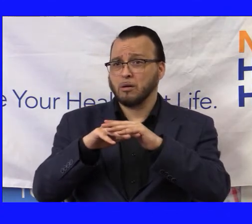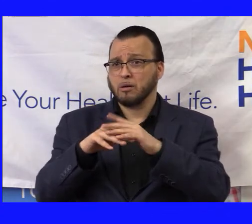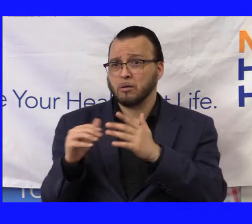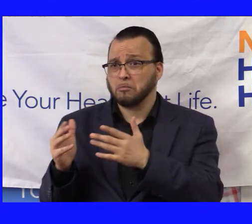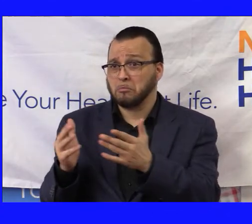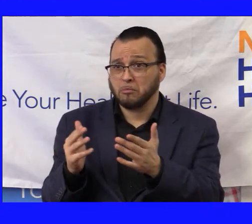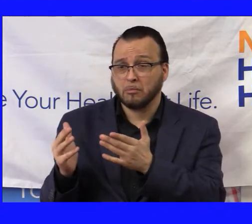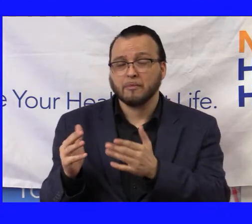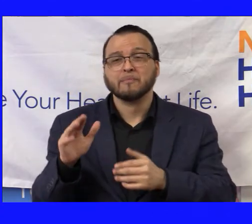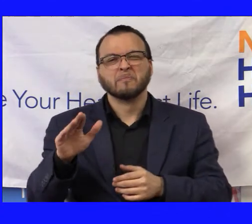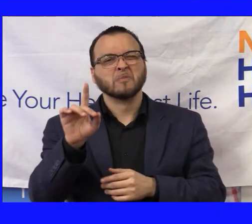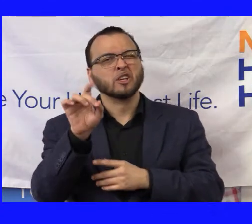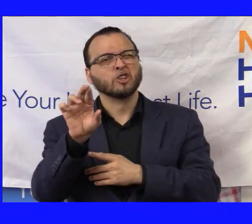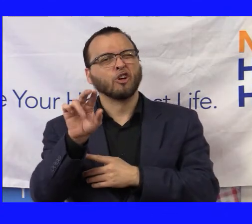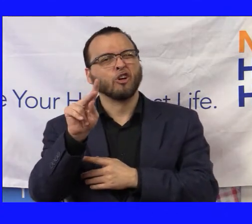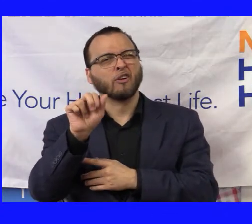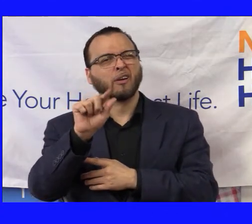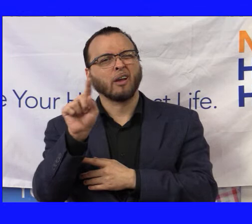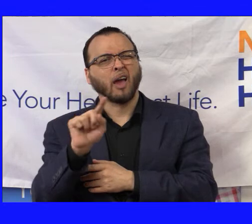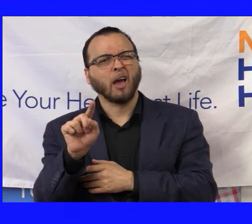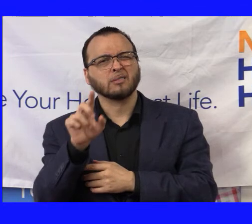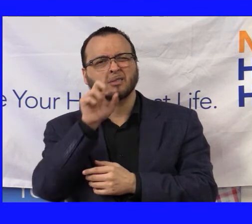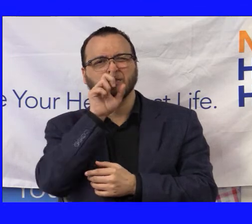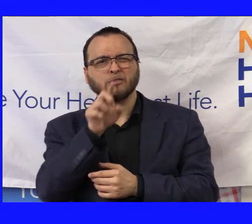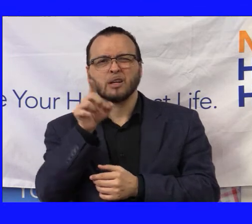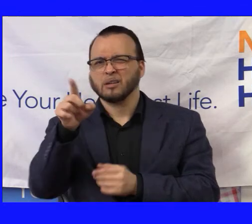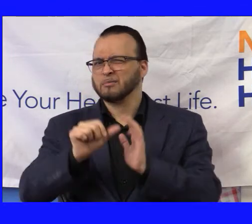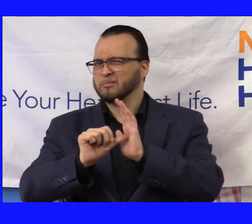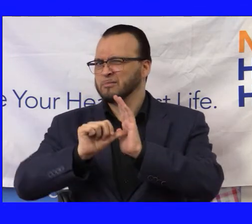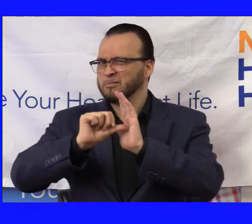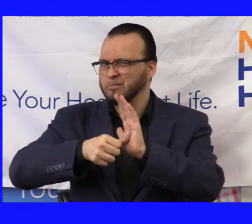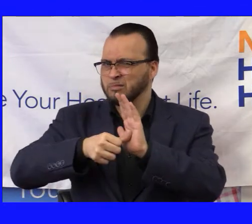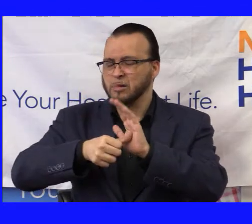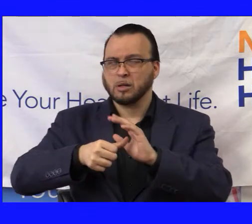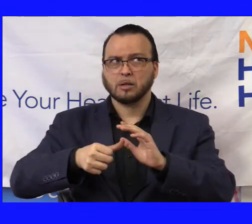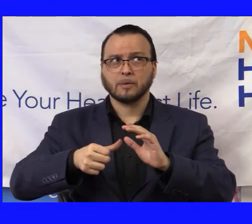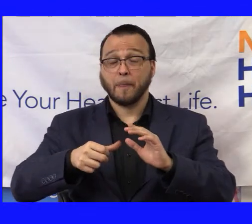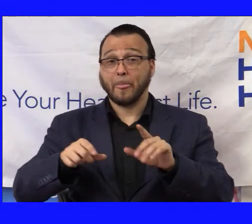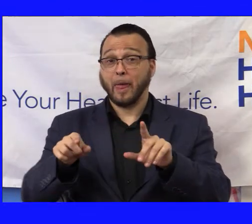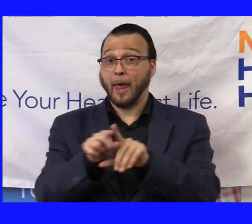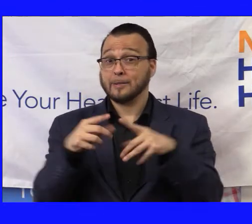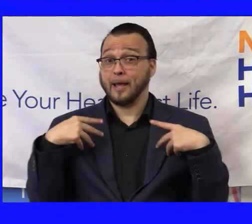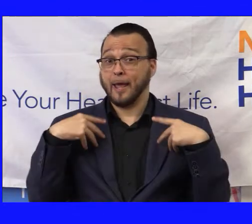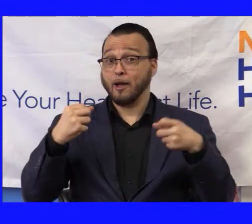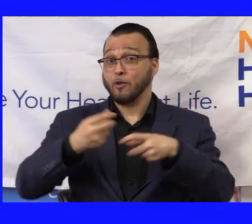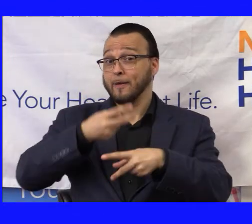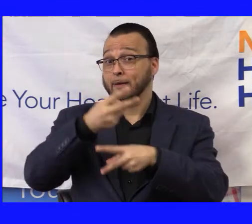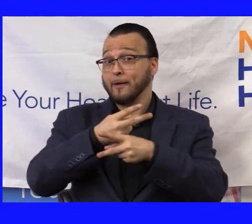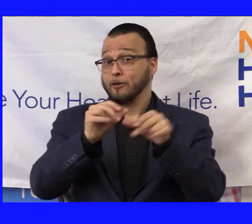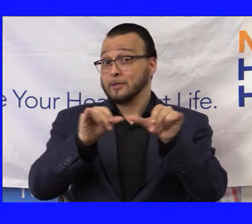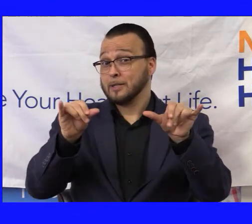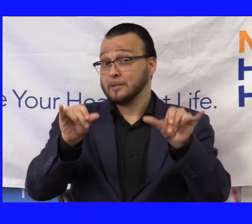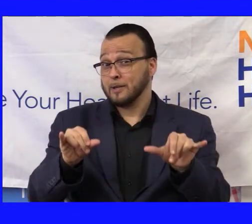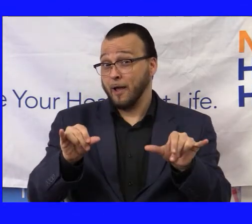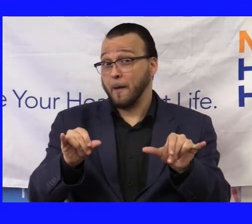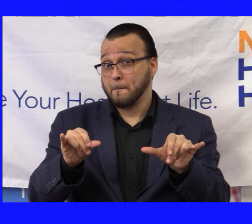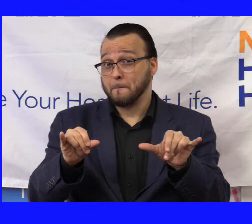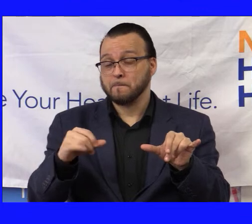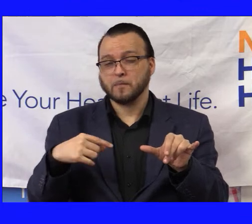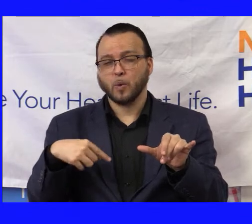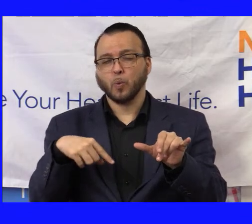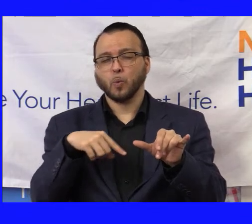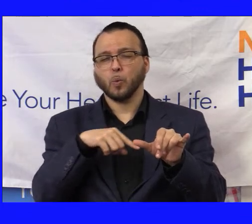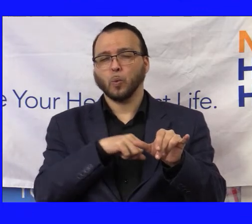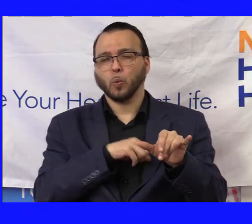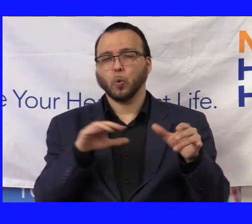that, yeah, Dr. Katz really emphasized the fact that I think as a healthcare system, we fare